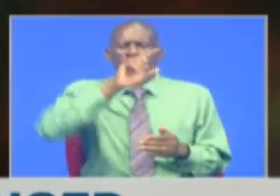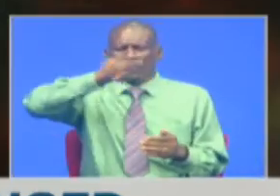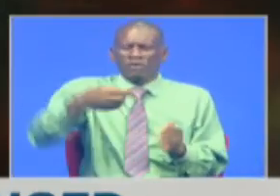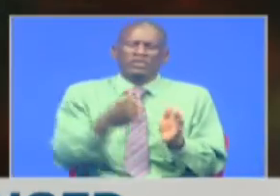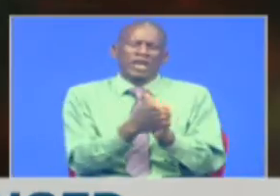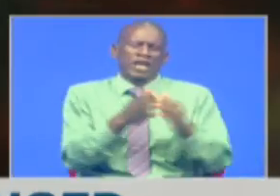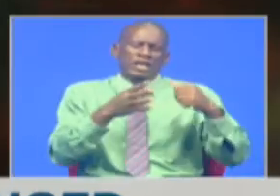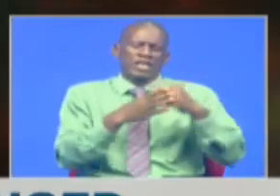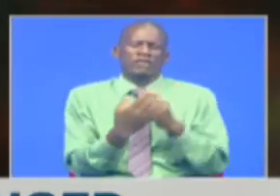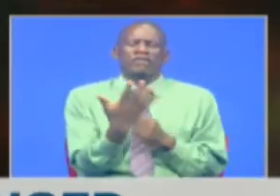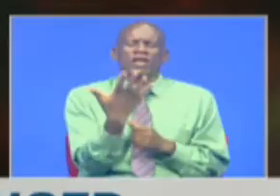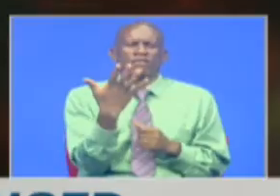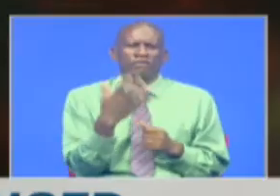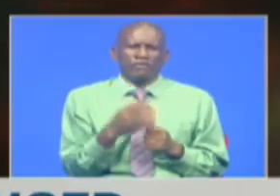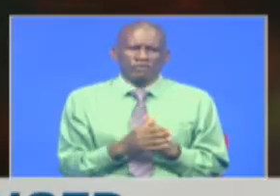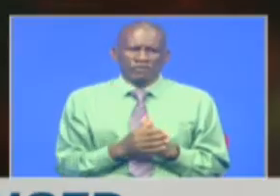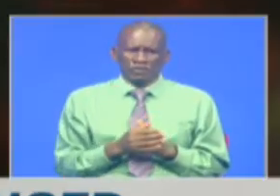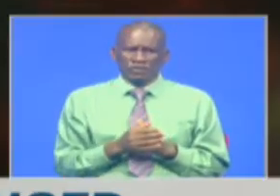43,095.